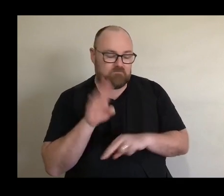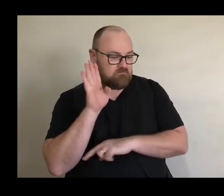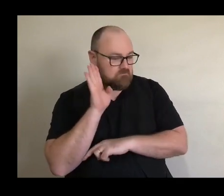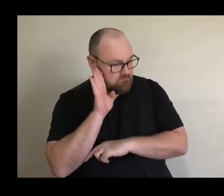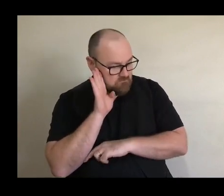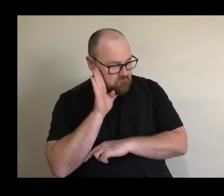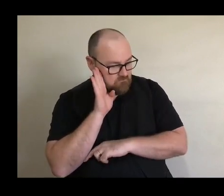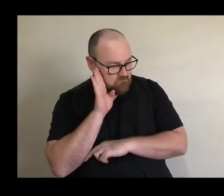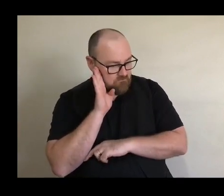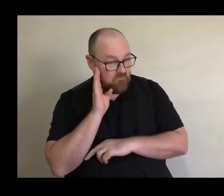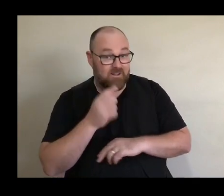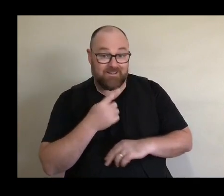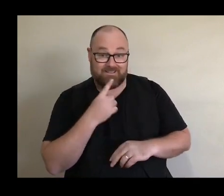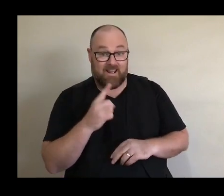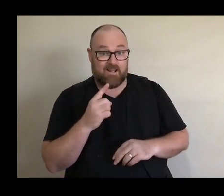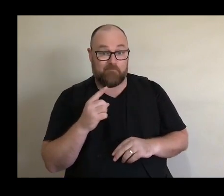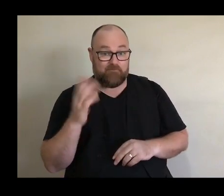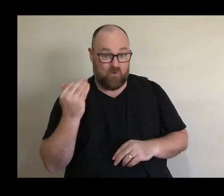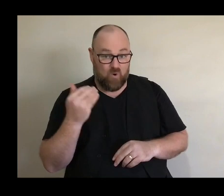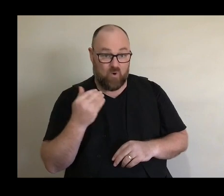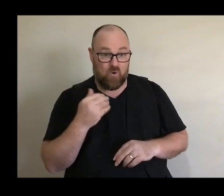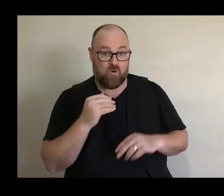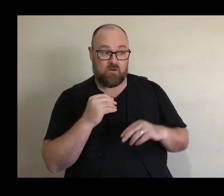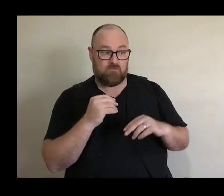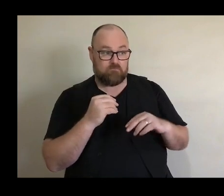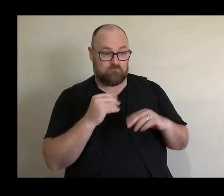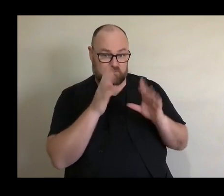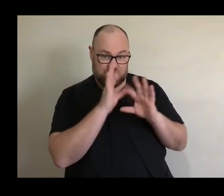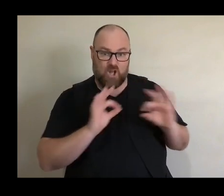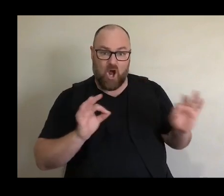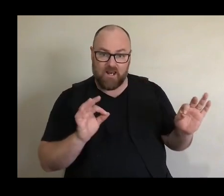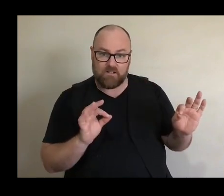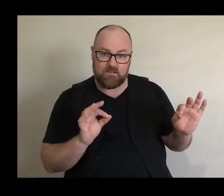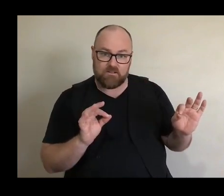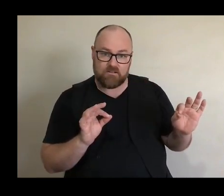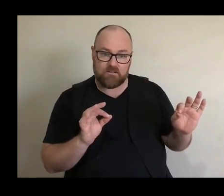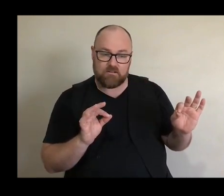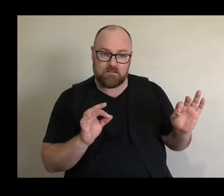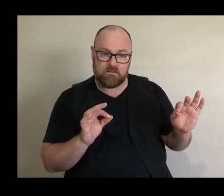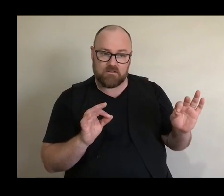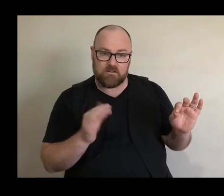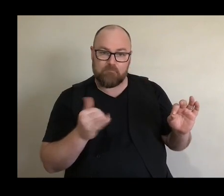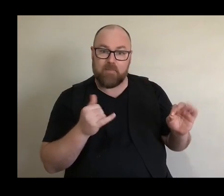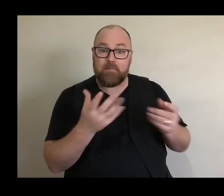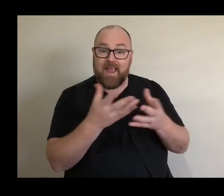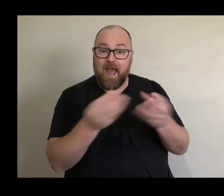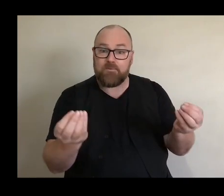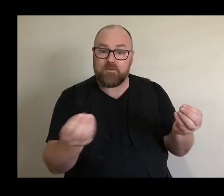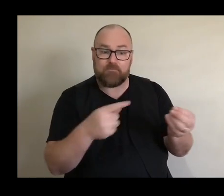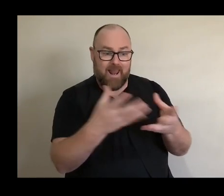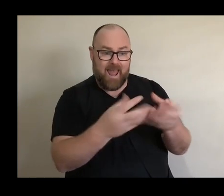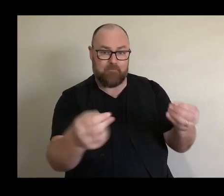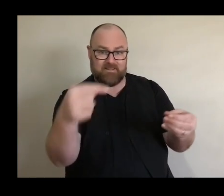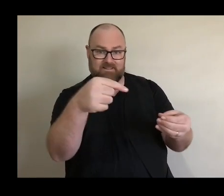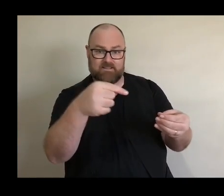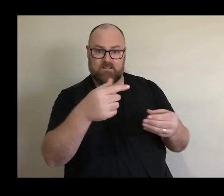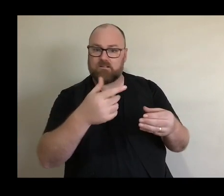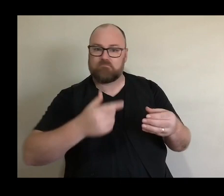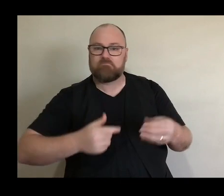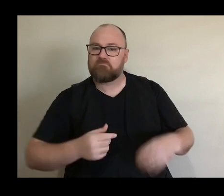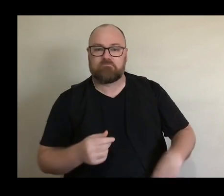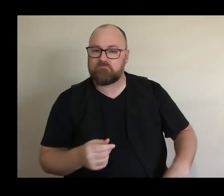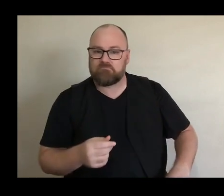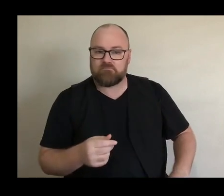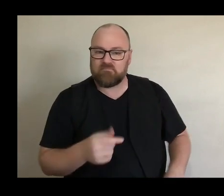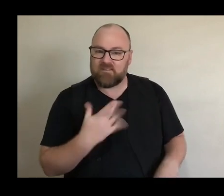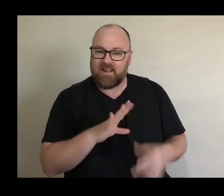that silence might be an absence, but that absence isn't nothing, right? It speaks to and it points to the absence